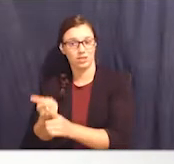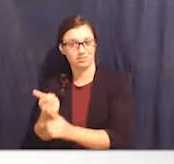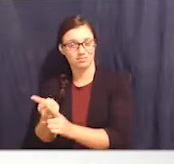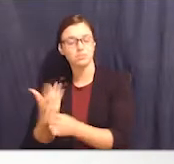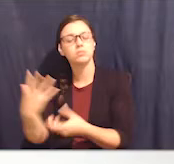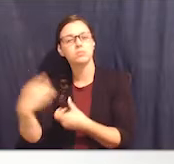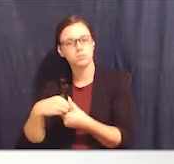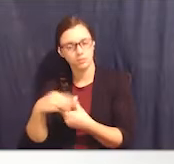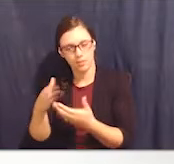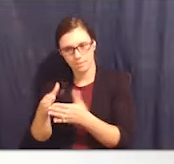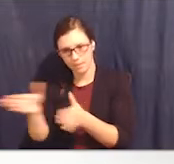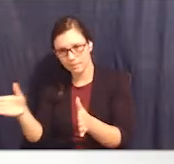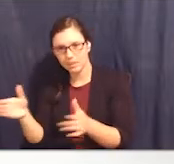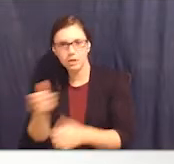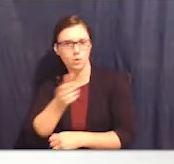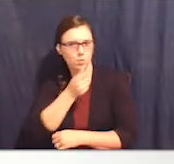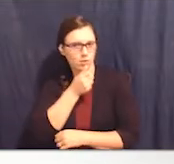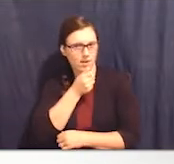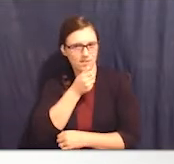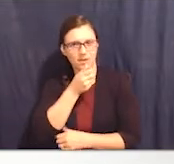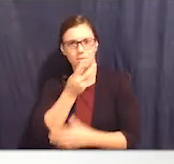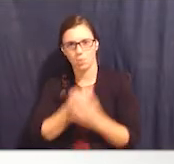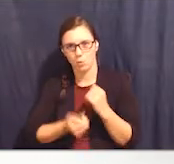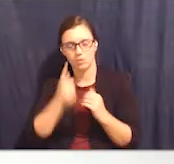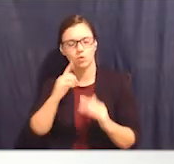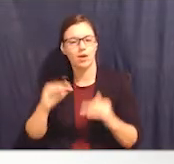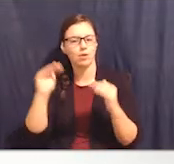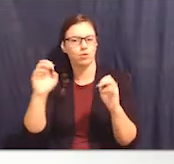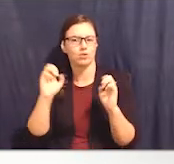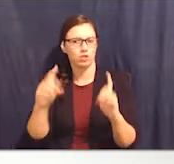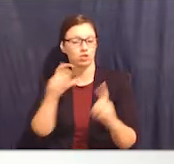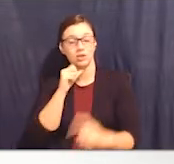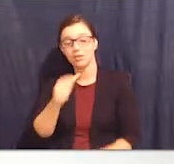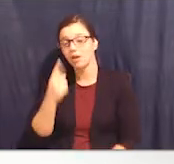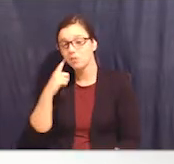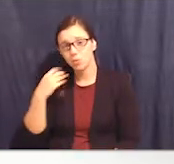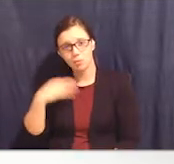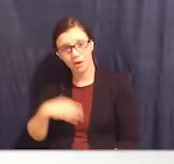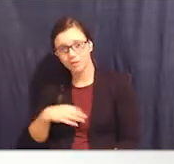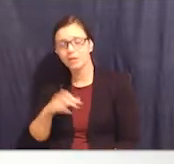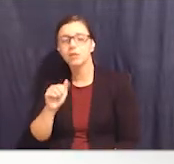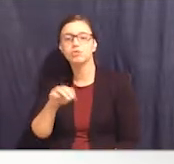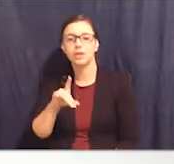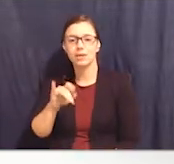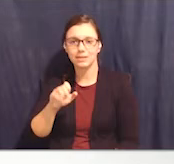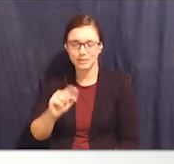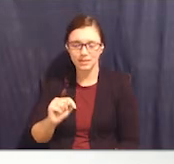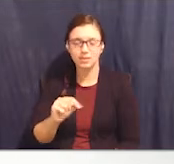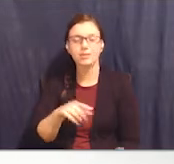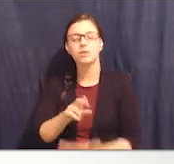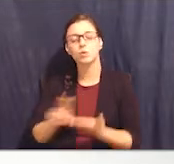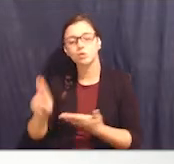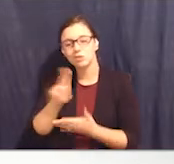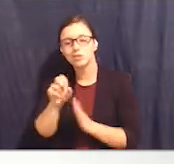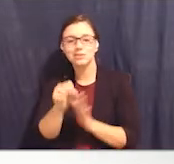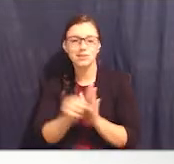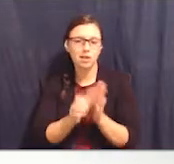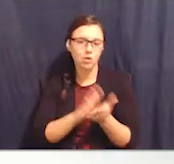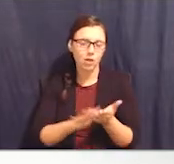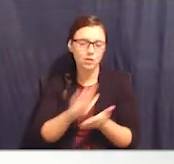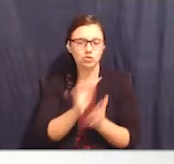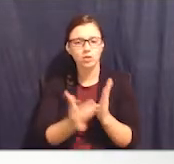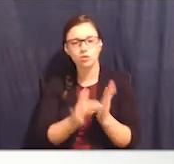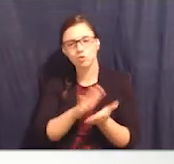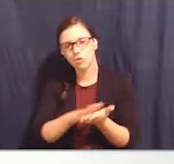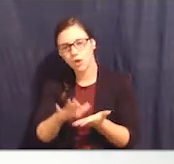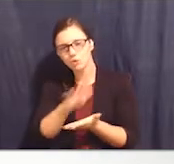wouldn't win the showcase. I'm telling you right now, because it's 120. It's 120 eligible institutions in Florida. Isn't that great?